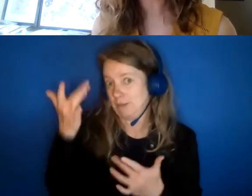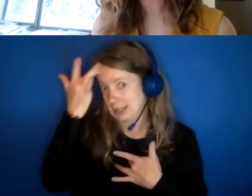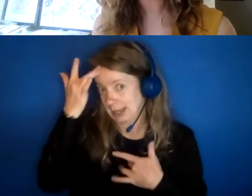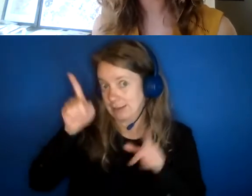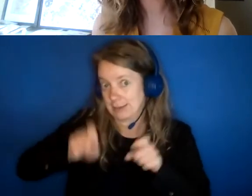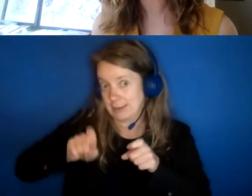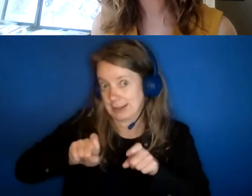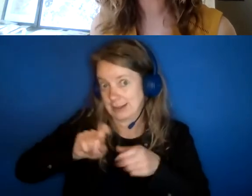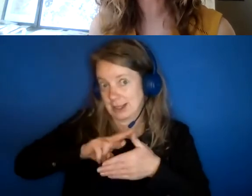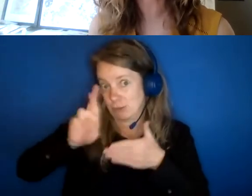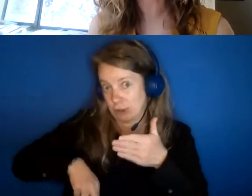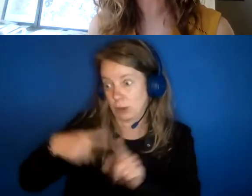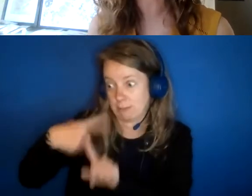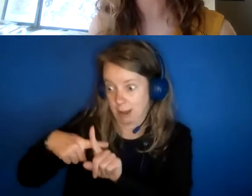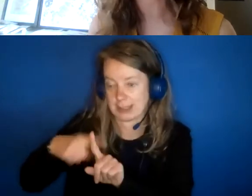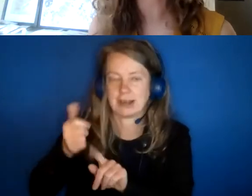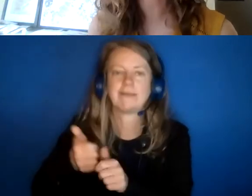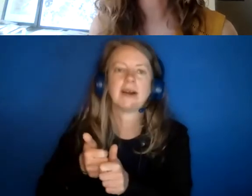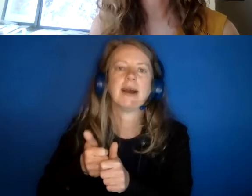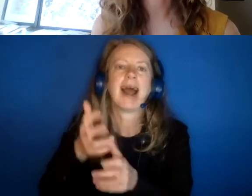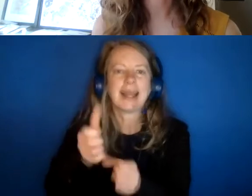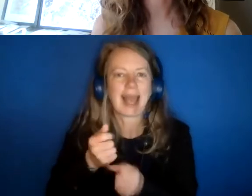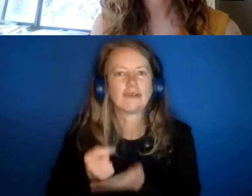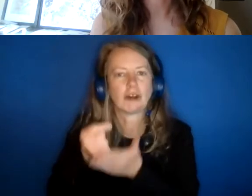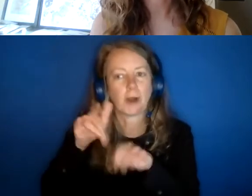others, I think are a couple of the things I would think about.